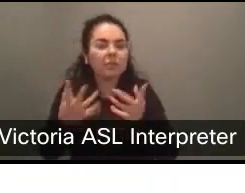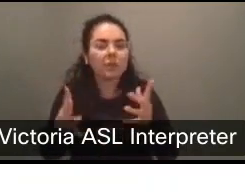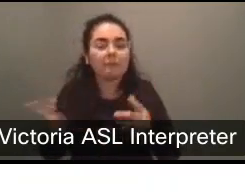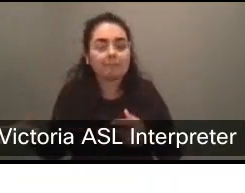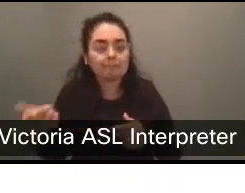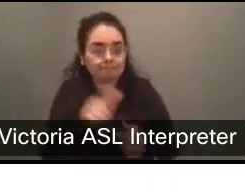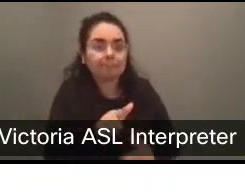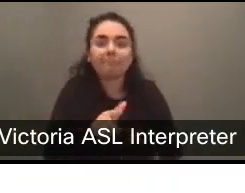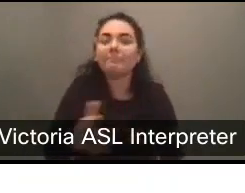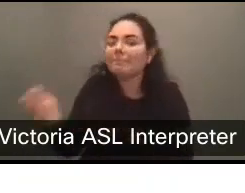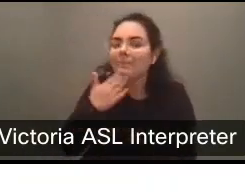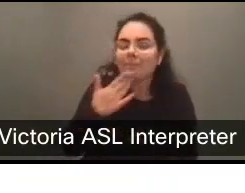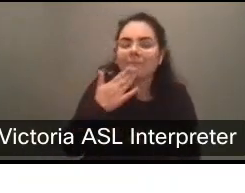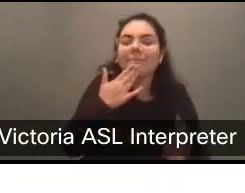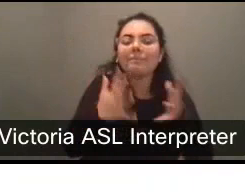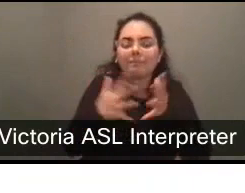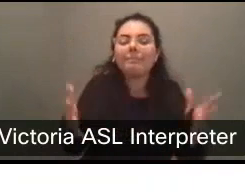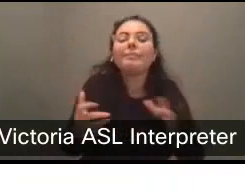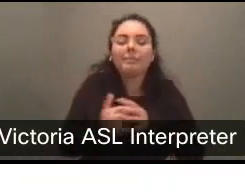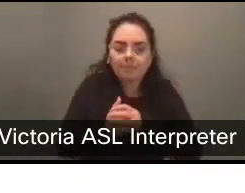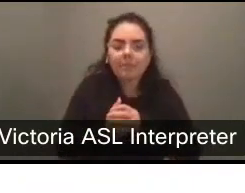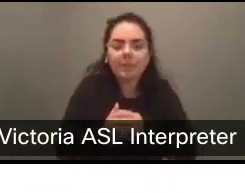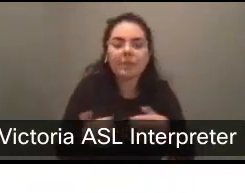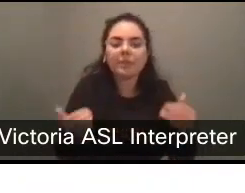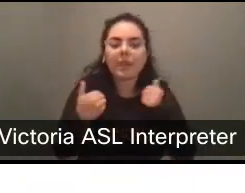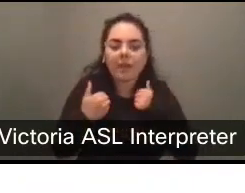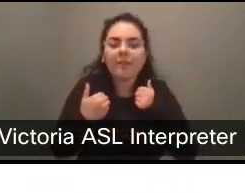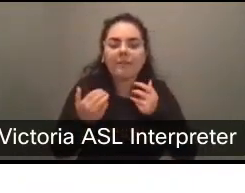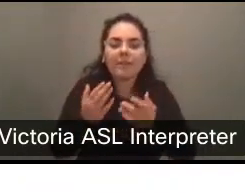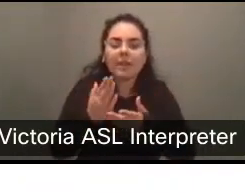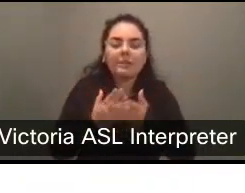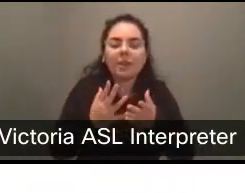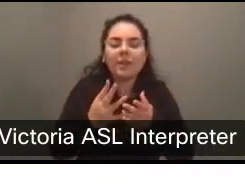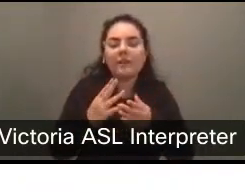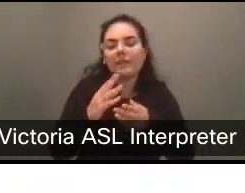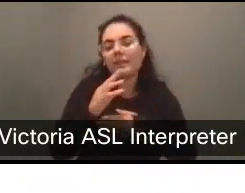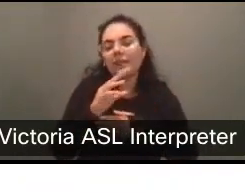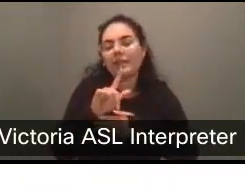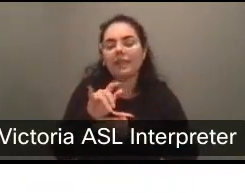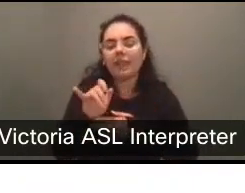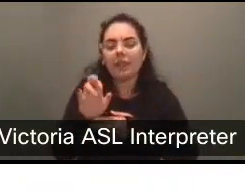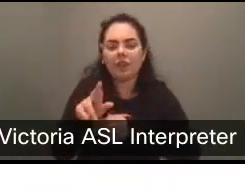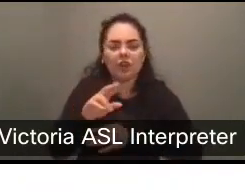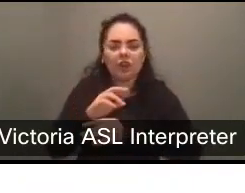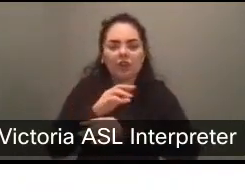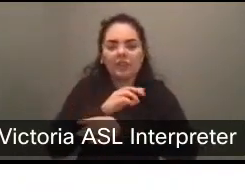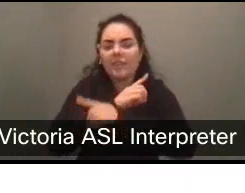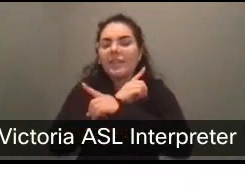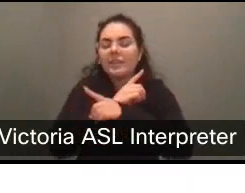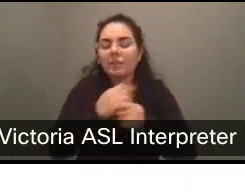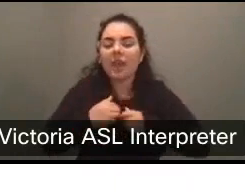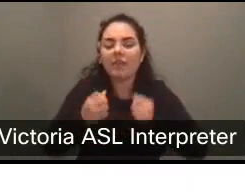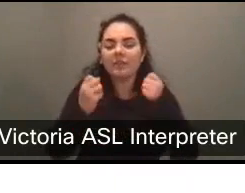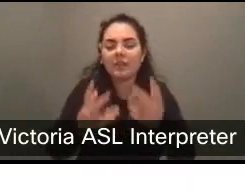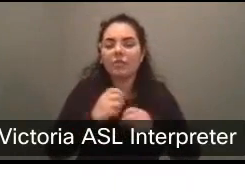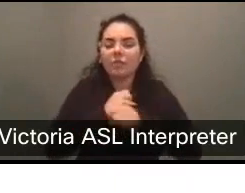thank you very much. So basically, we have, as part of our layered defense, it's several security products